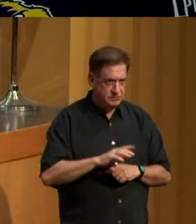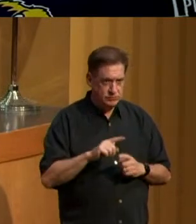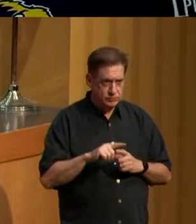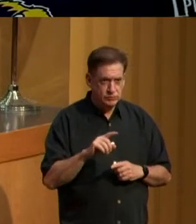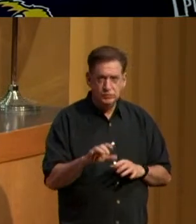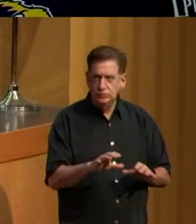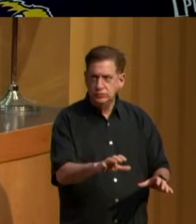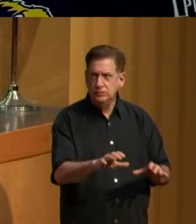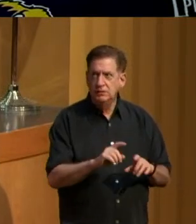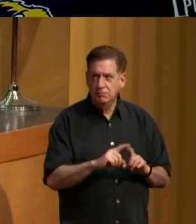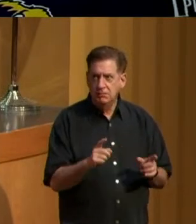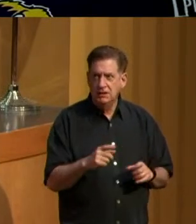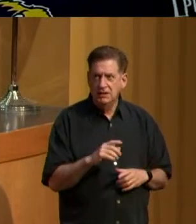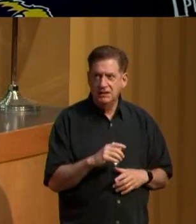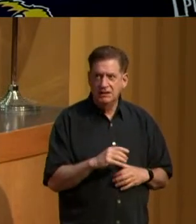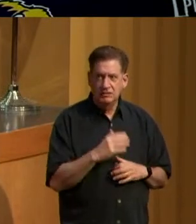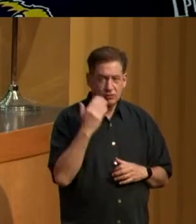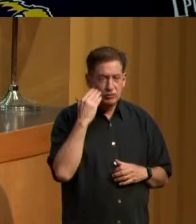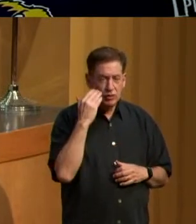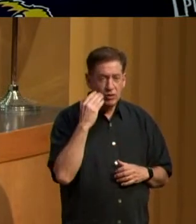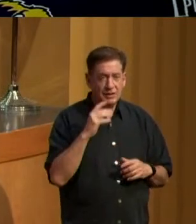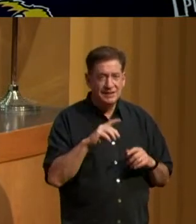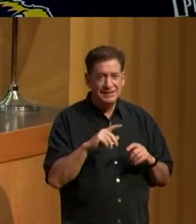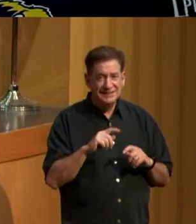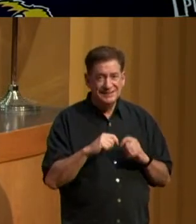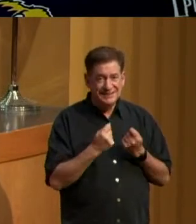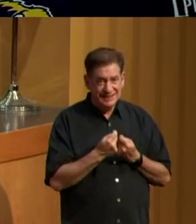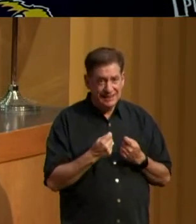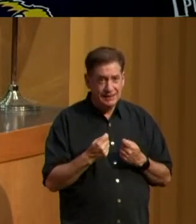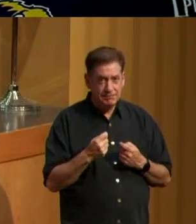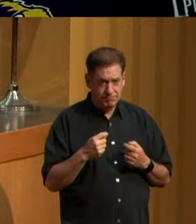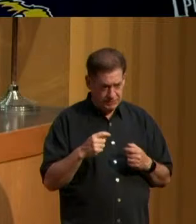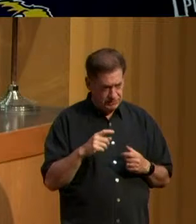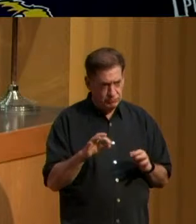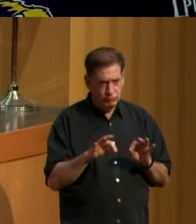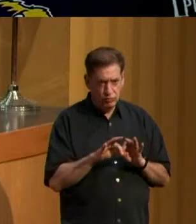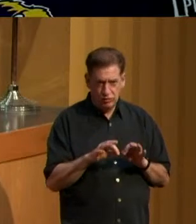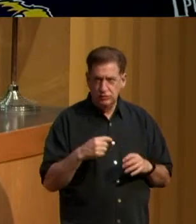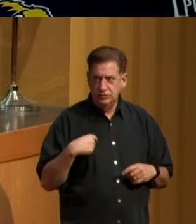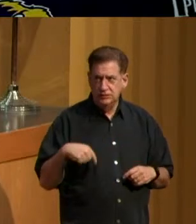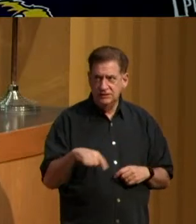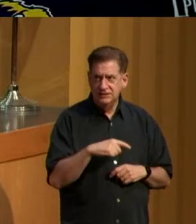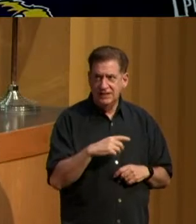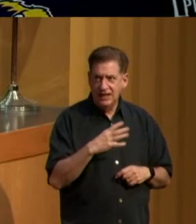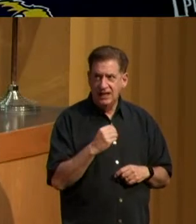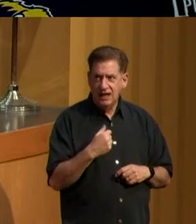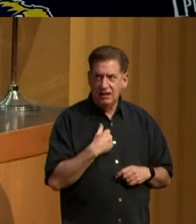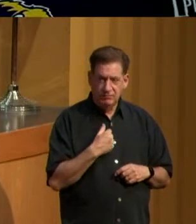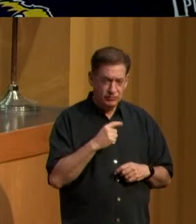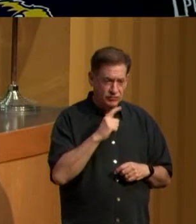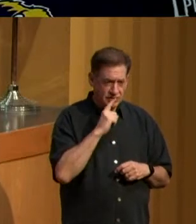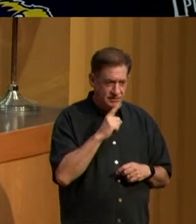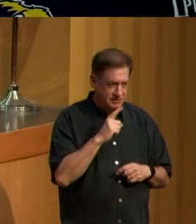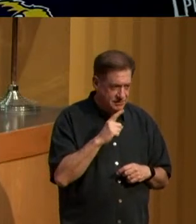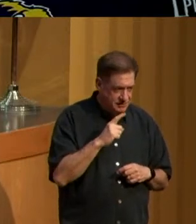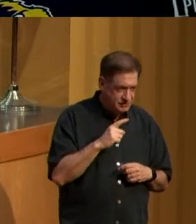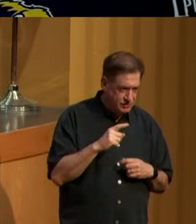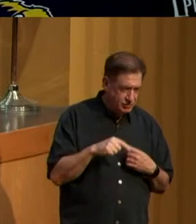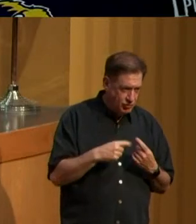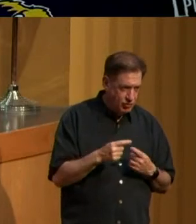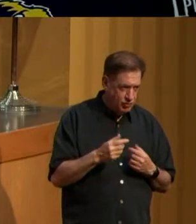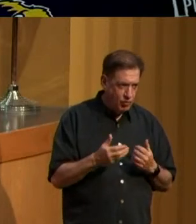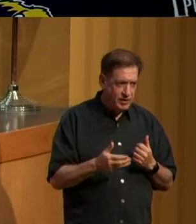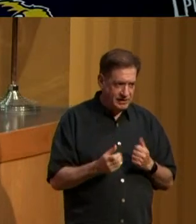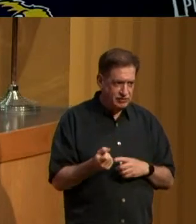that, team chemistry is very important to the team. And so I feel like our next goal is going to be to welcome